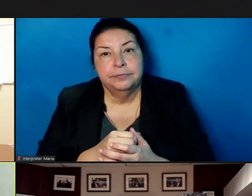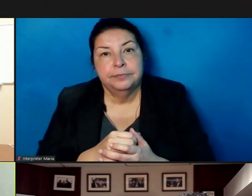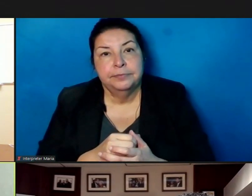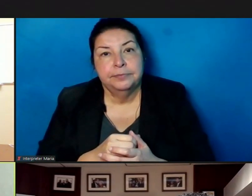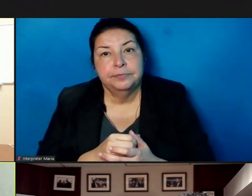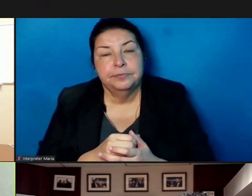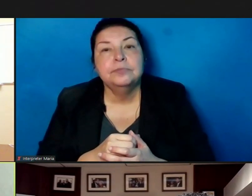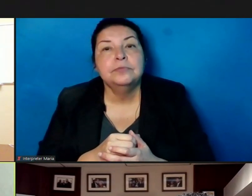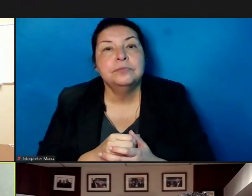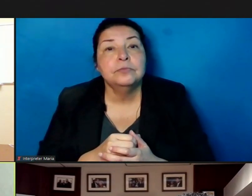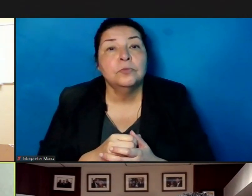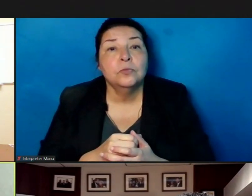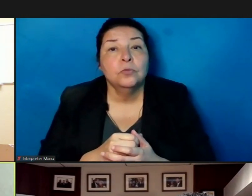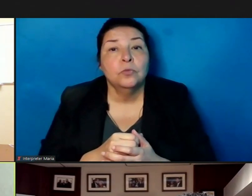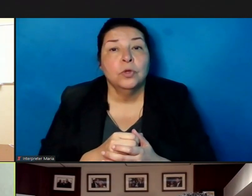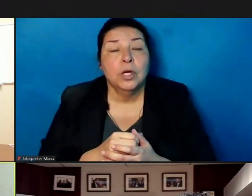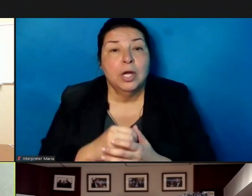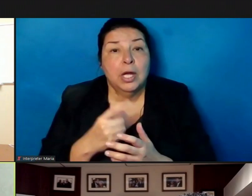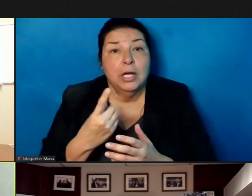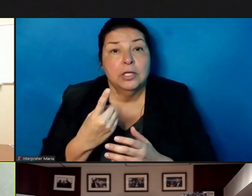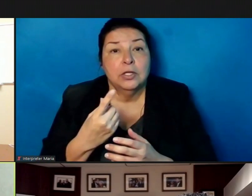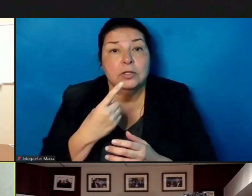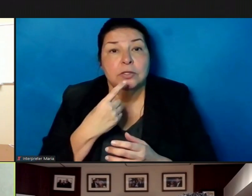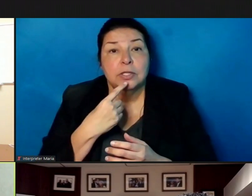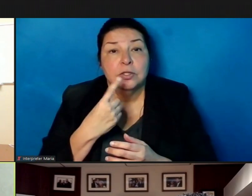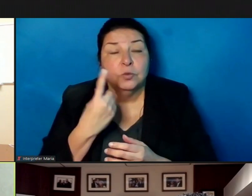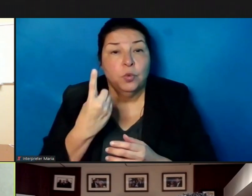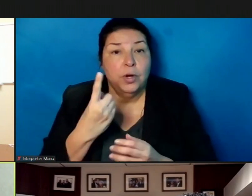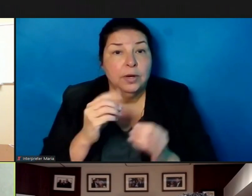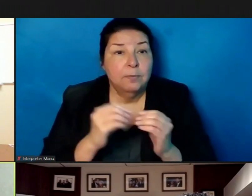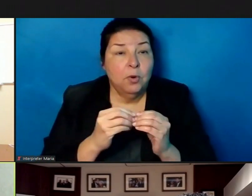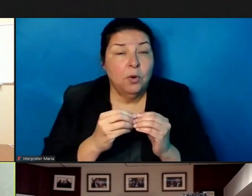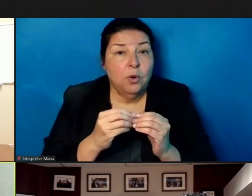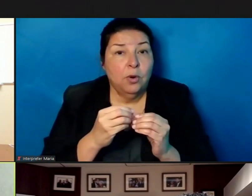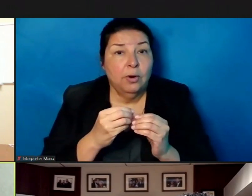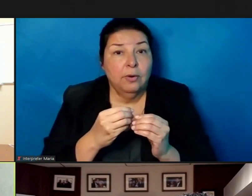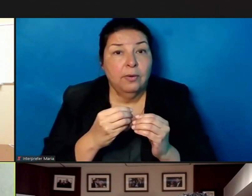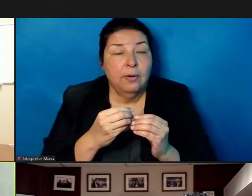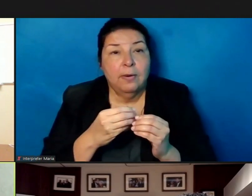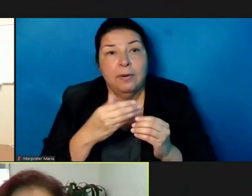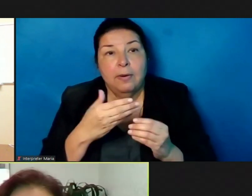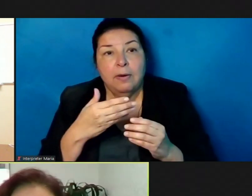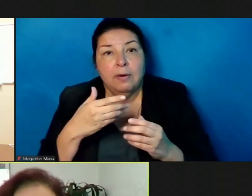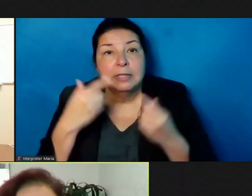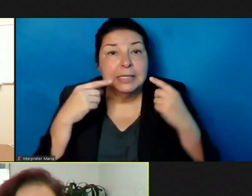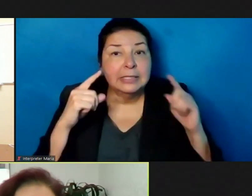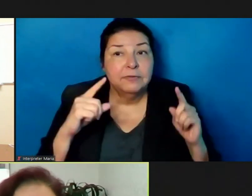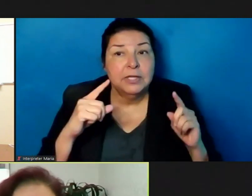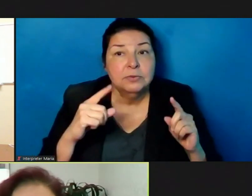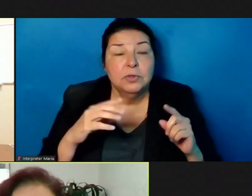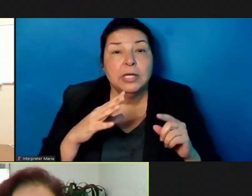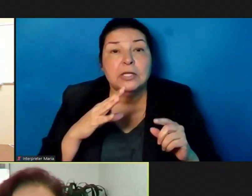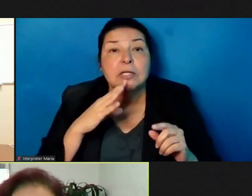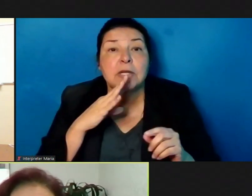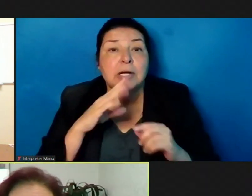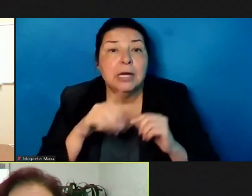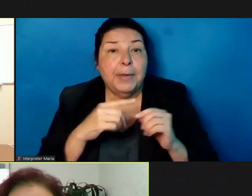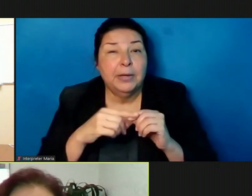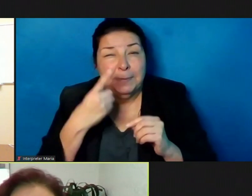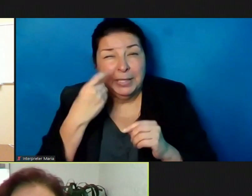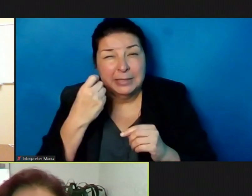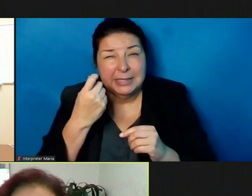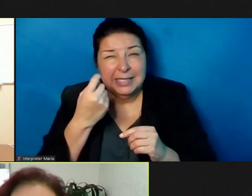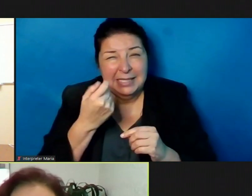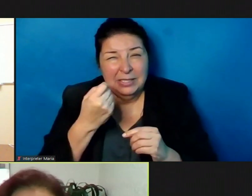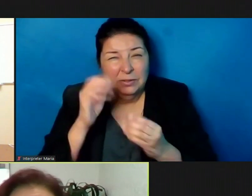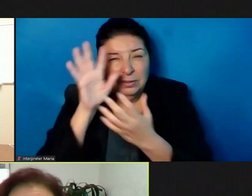How about, is one more effective? And you did talk about this. So why don't you speak a little bit more about that again? Because it's a little confusing. They all have